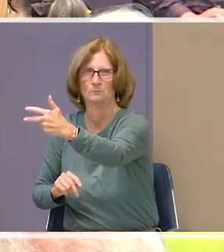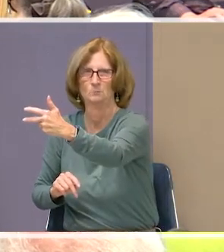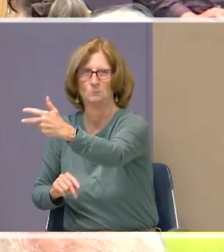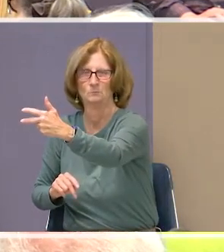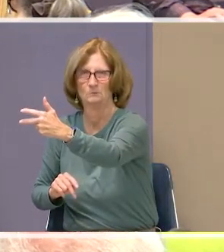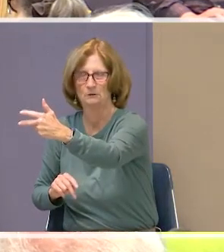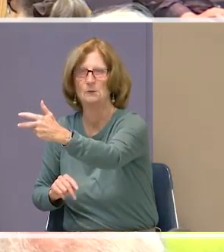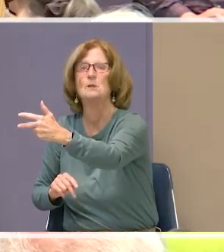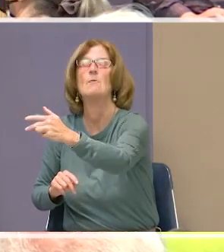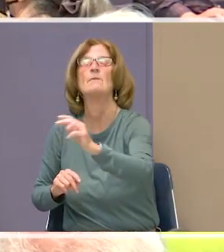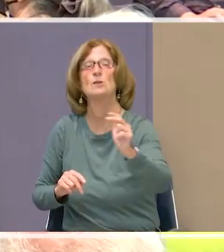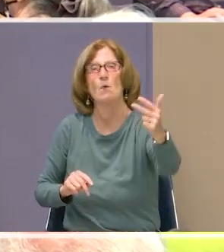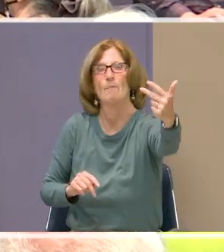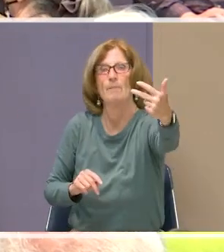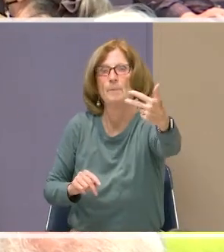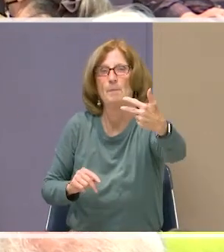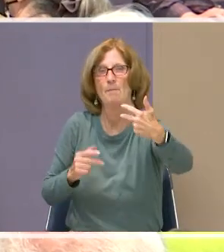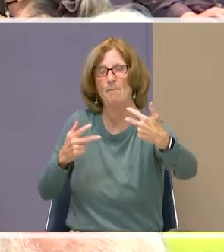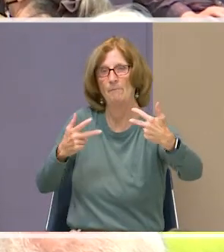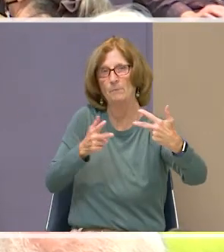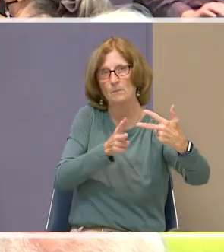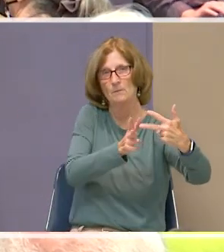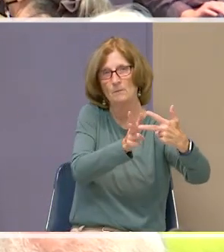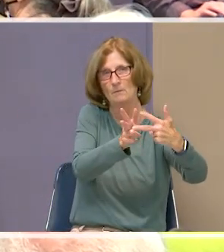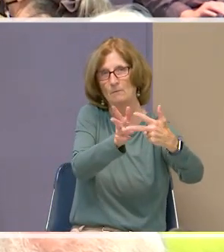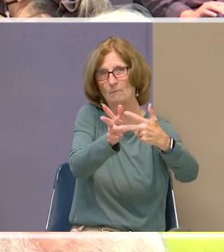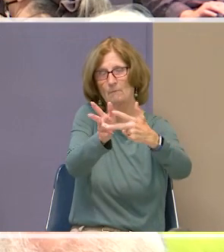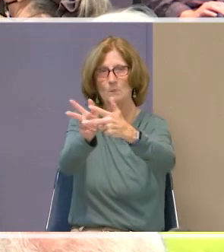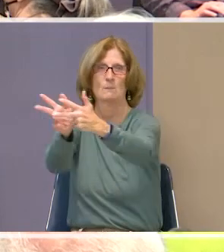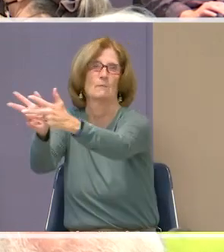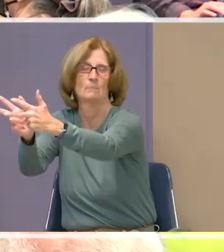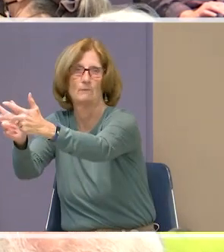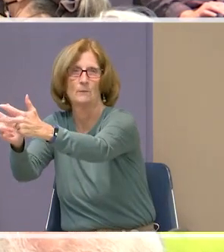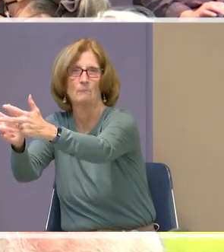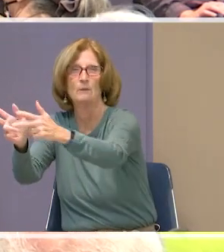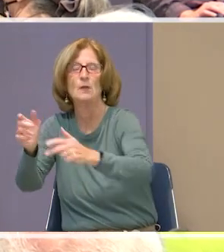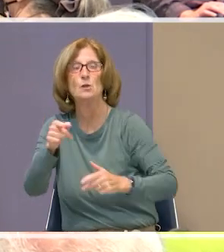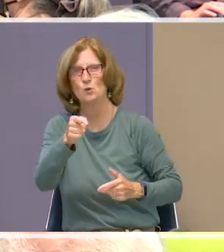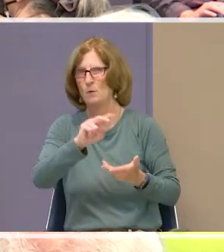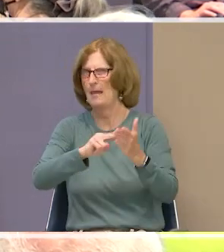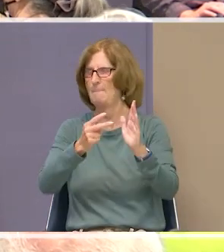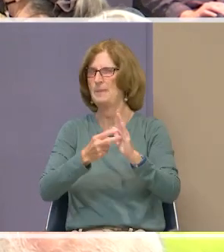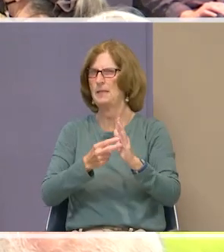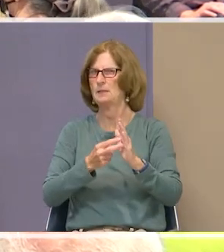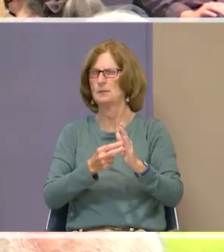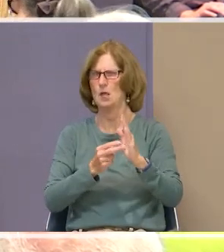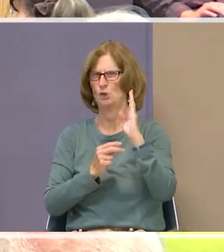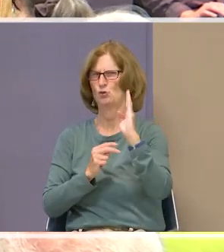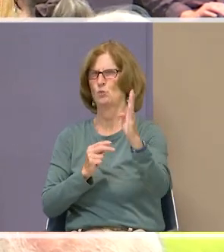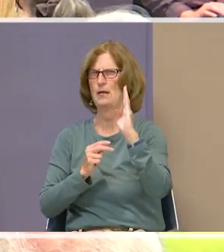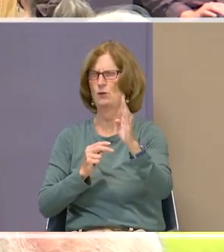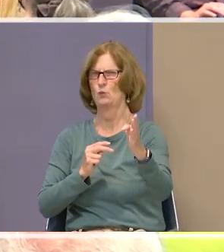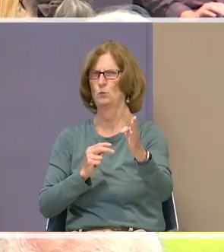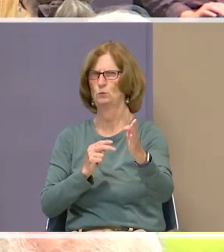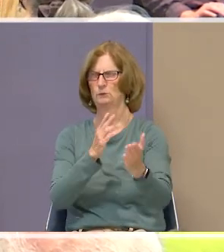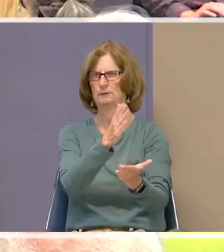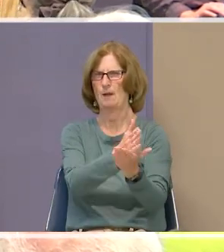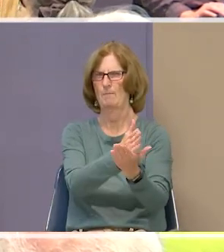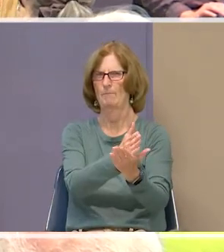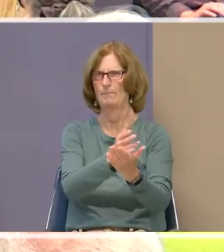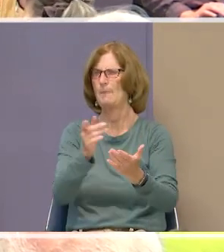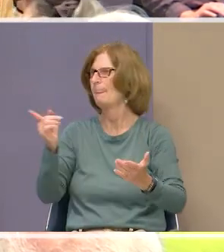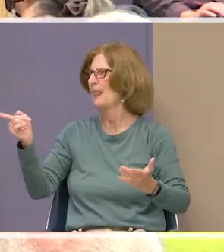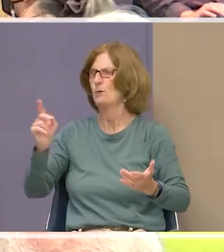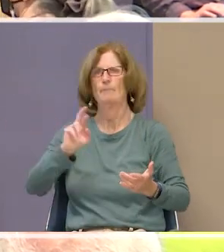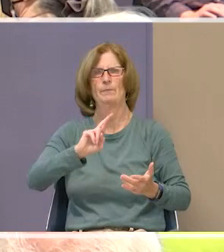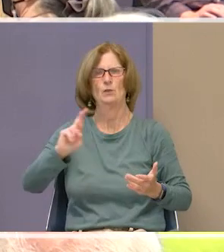instead of two. So that right turn it'll stop the straight through traffic. No, right turns have no conflicts.